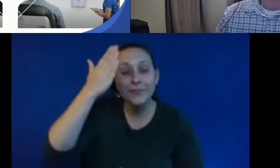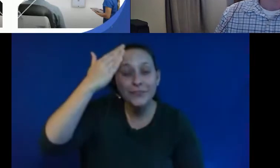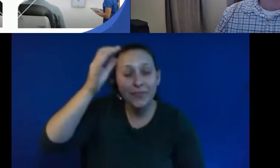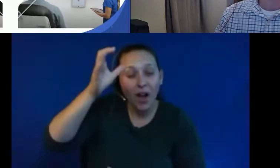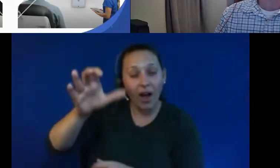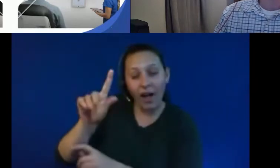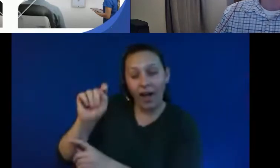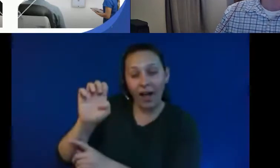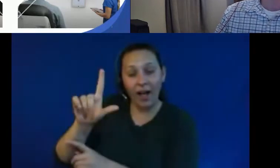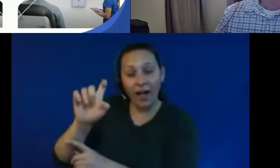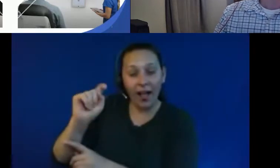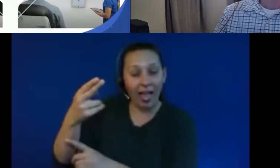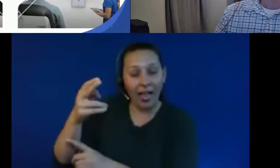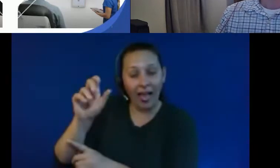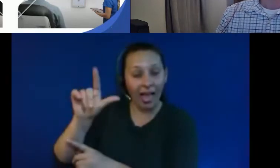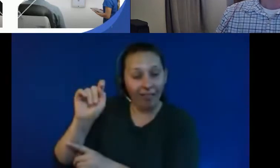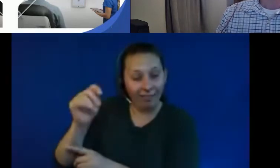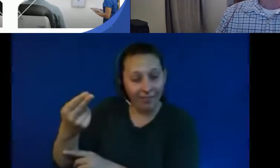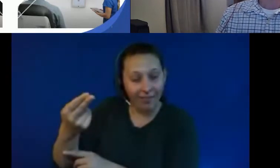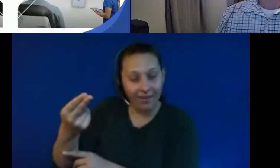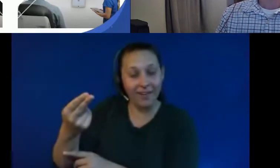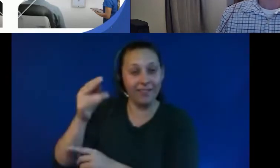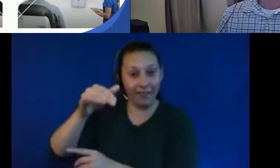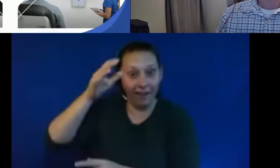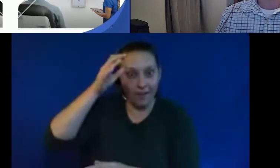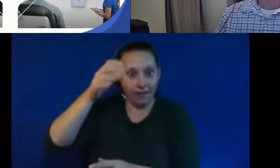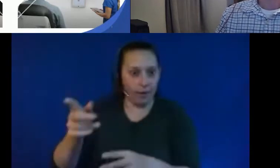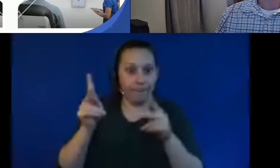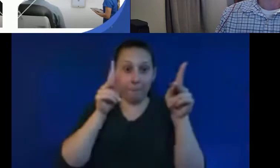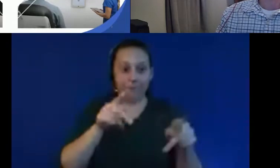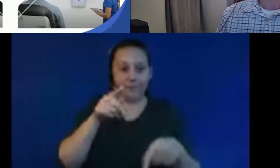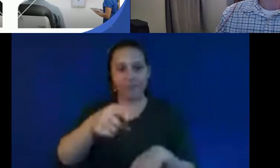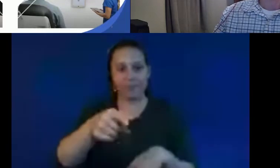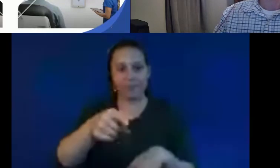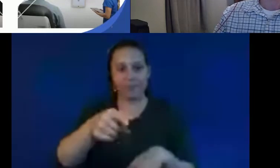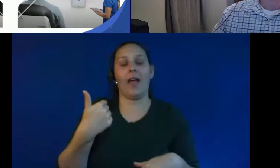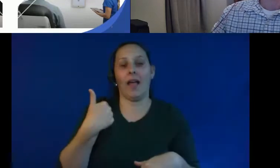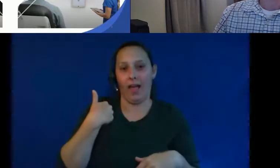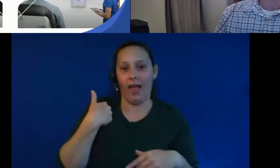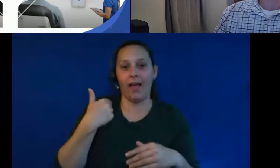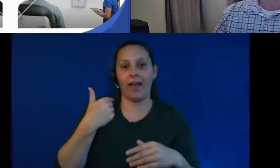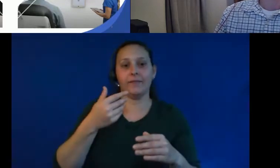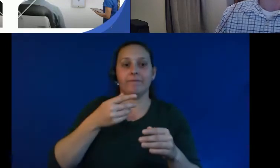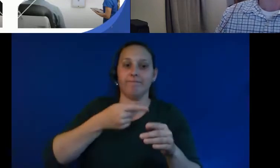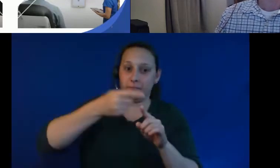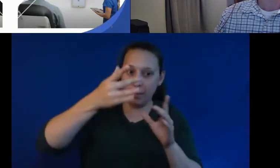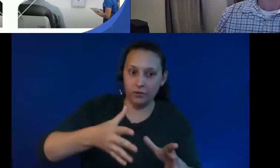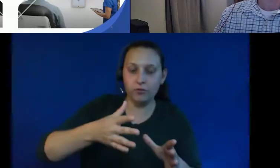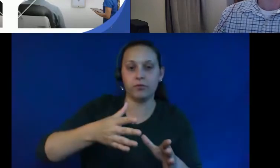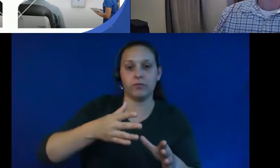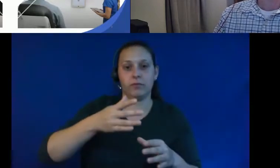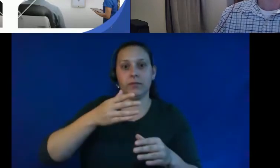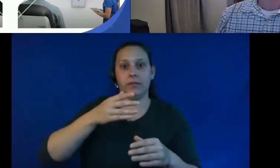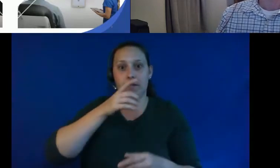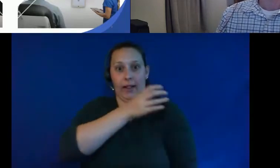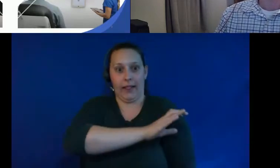the patient's in the practice. With our system, a non-skilled technician is physically situated in a rural clinic.